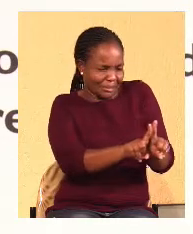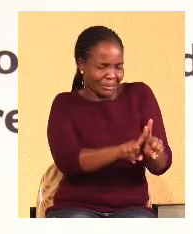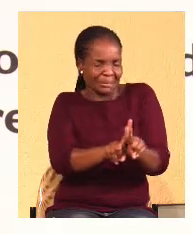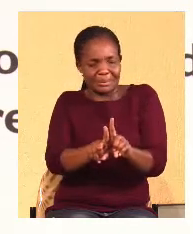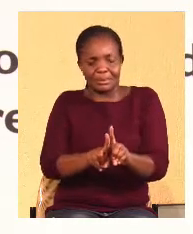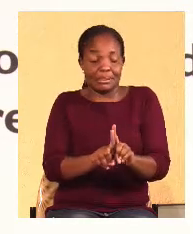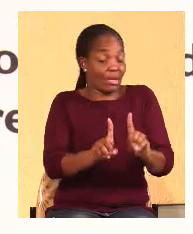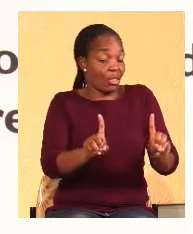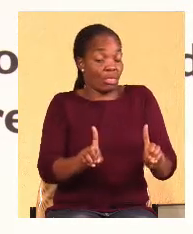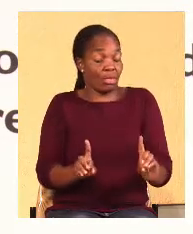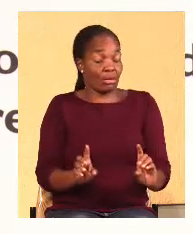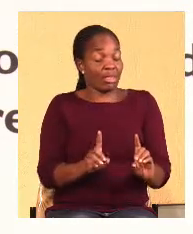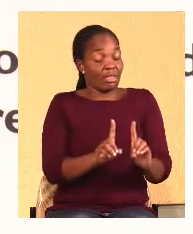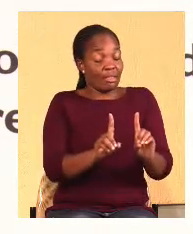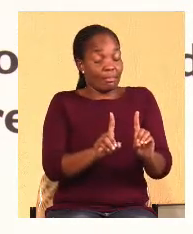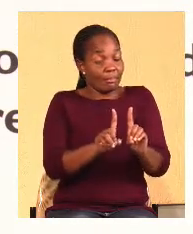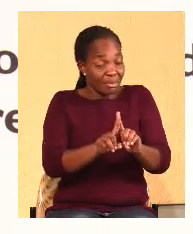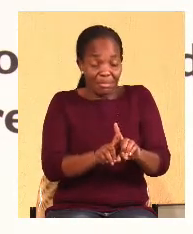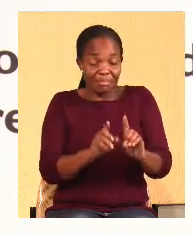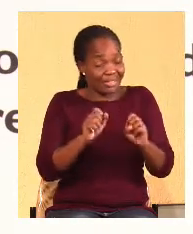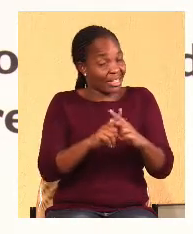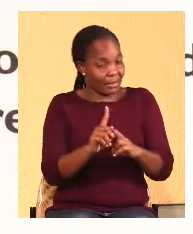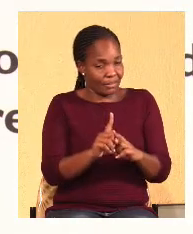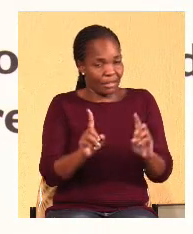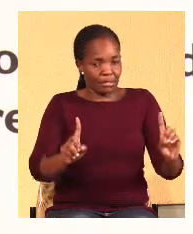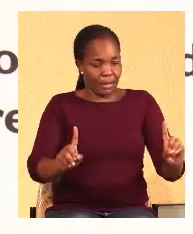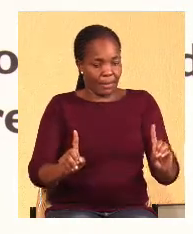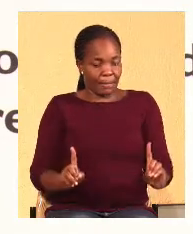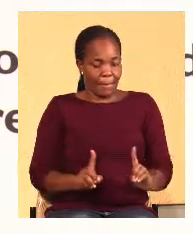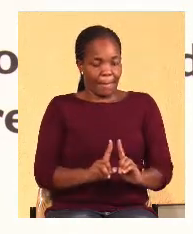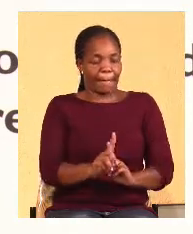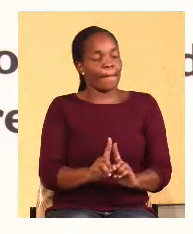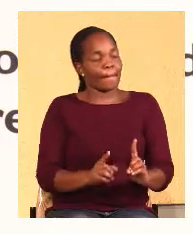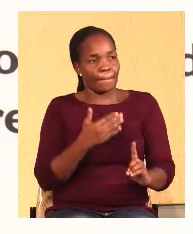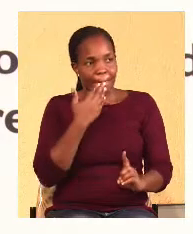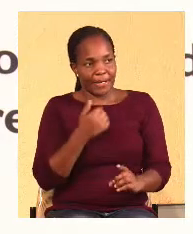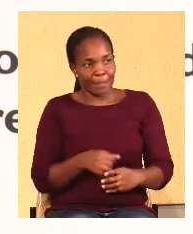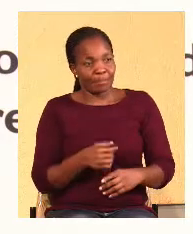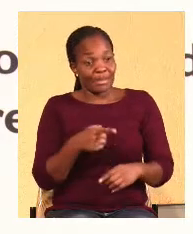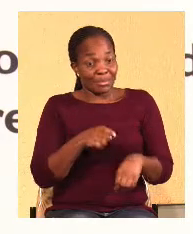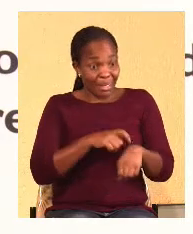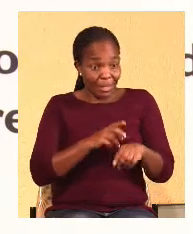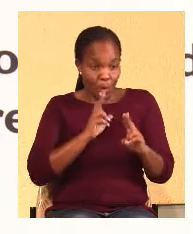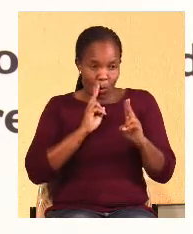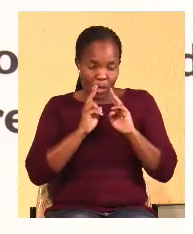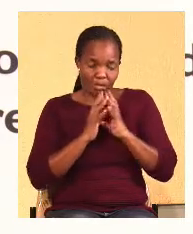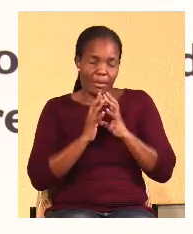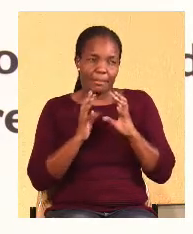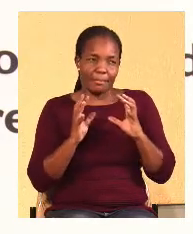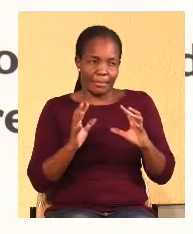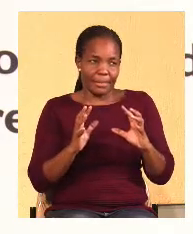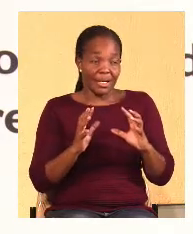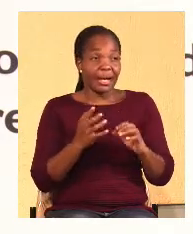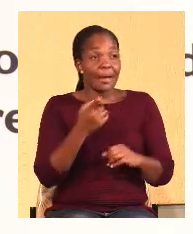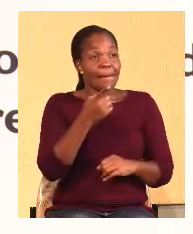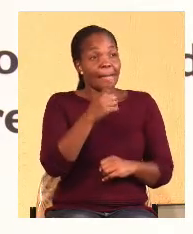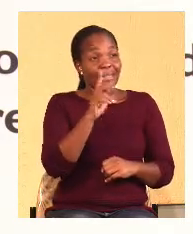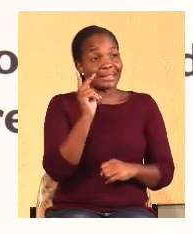that you'd want to avoid. So we, in this instance, it's an ongoing discussion at this point, but I